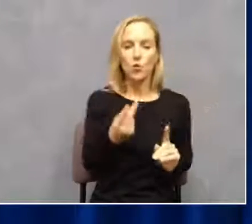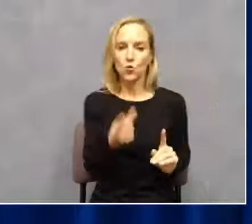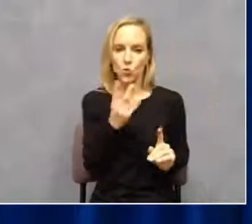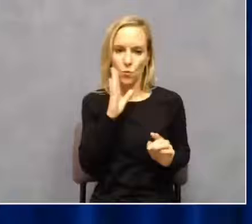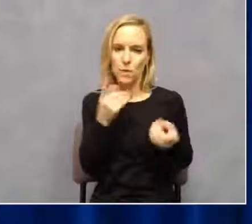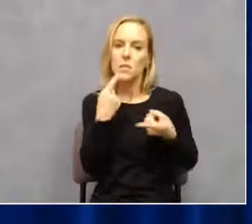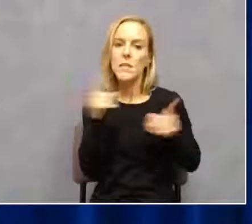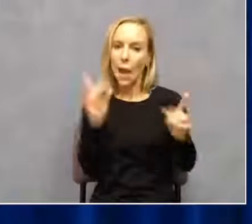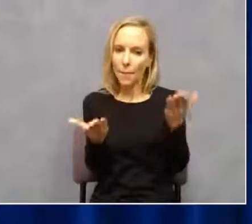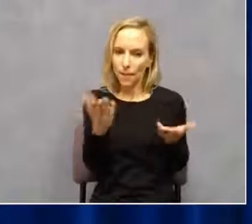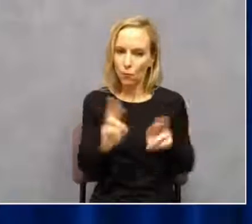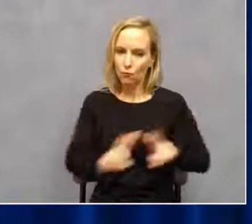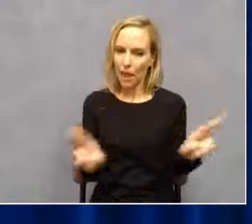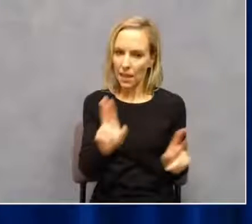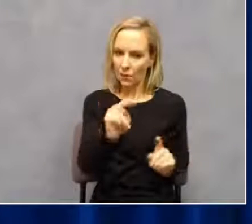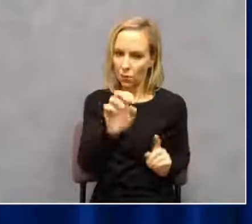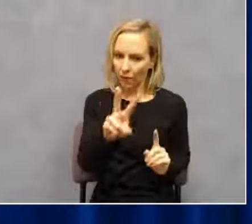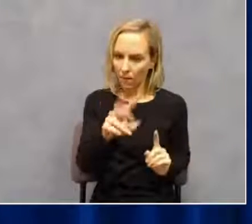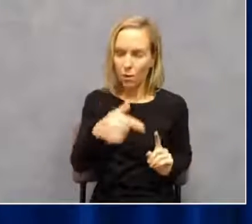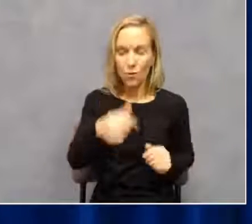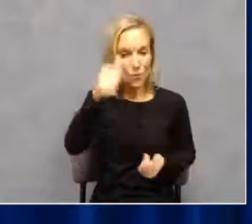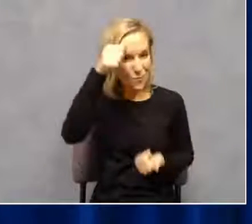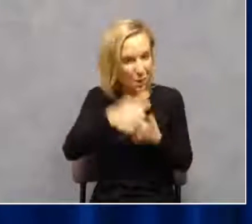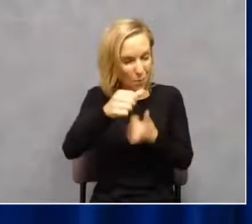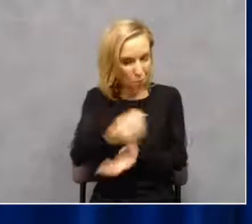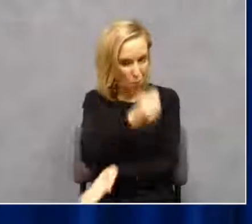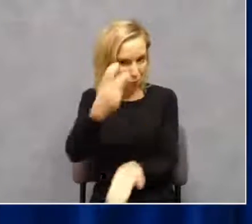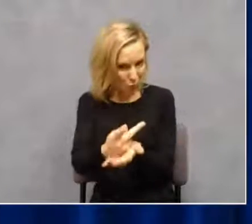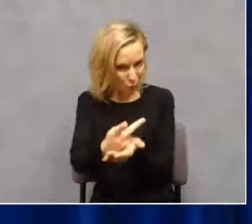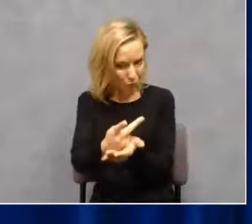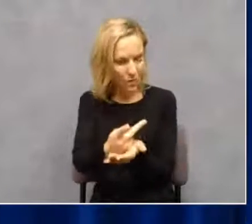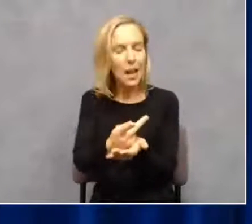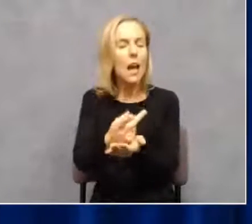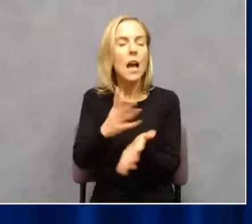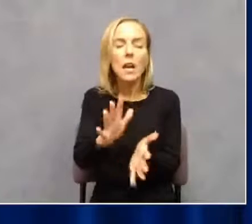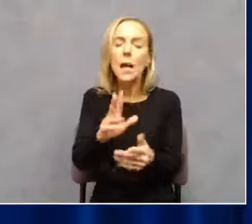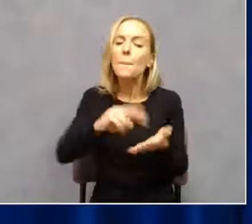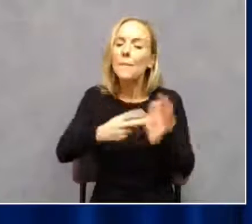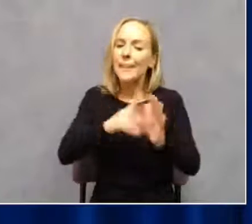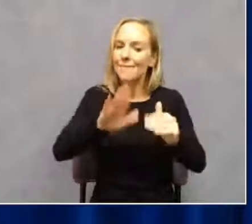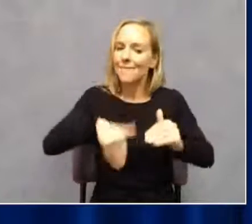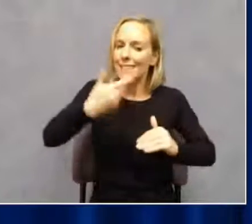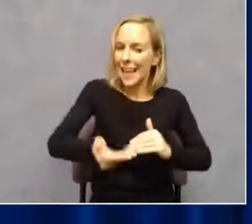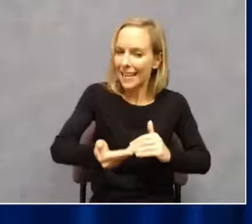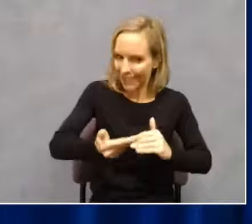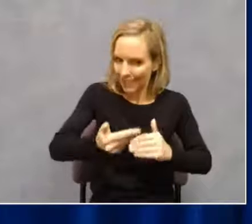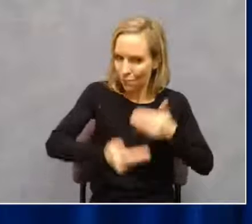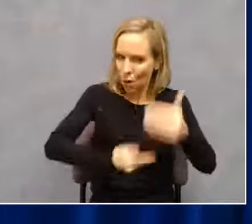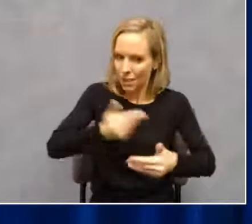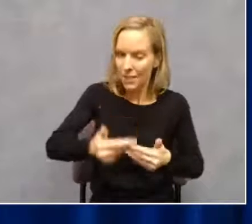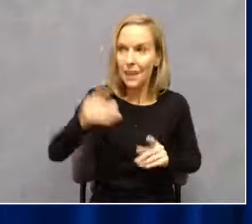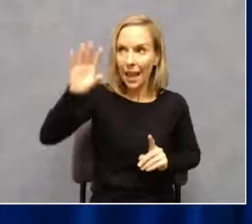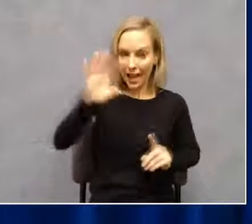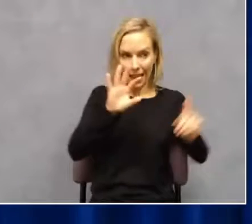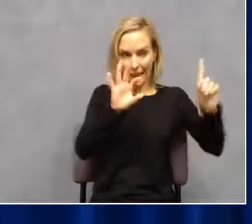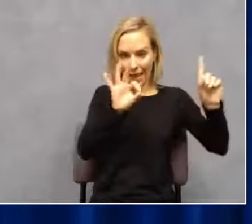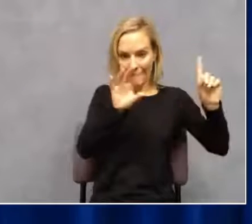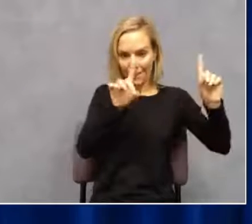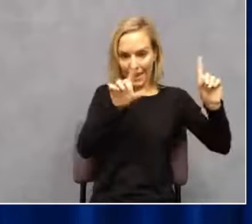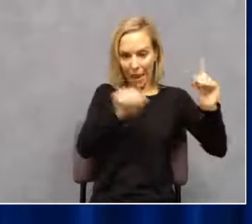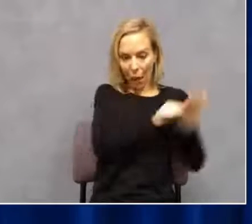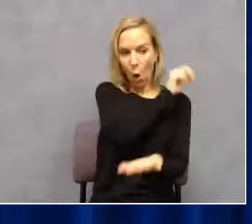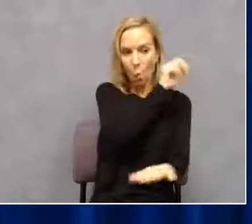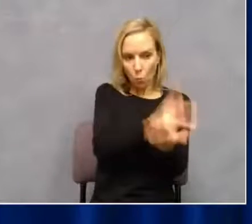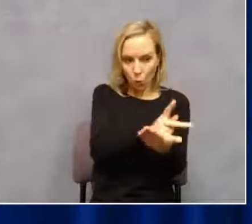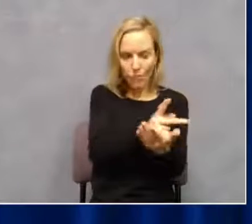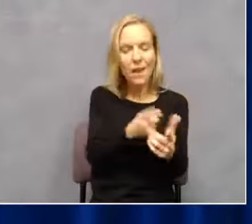are approved, people have to remember there's the next step in the process. Once the FDA says it's okay to use these, then there's another committee, an